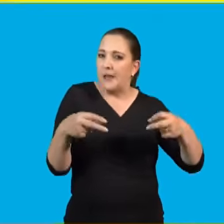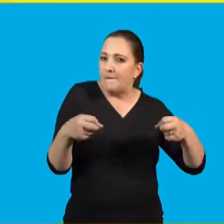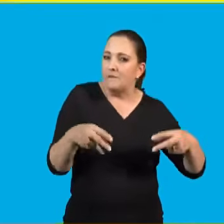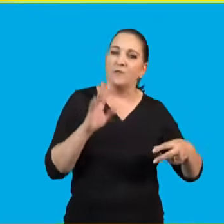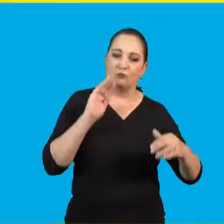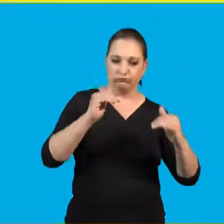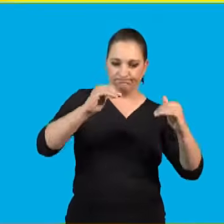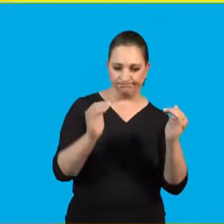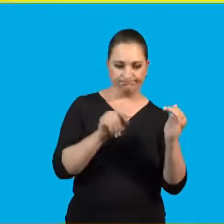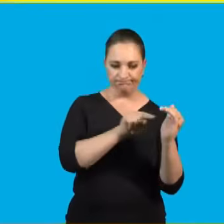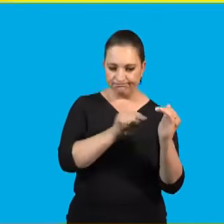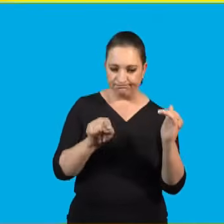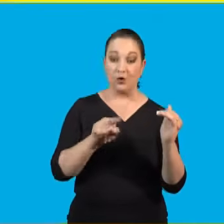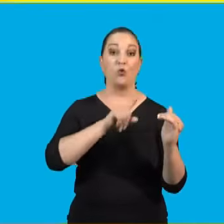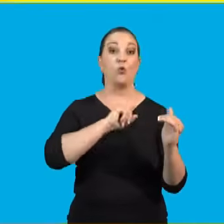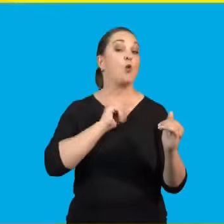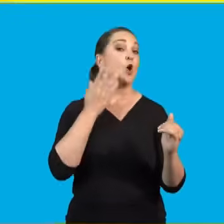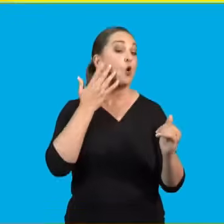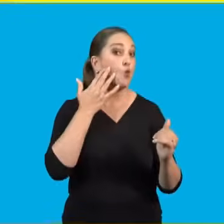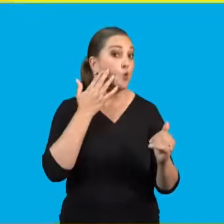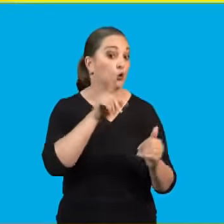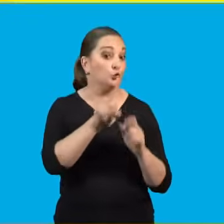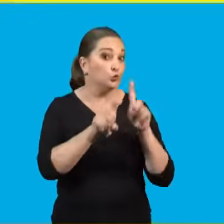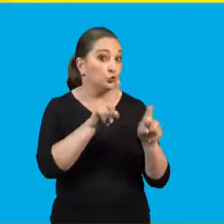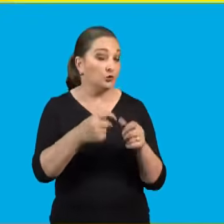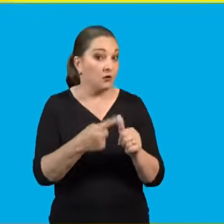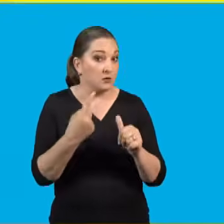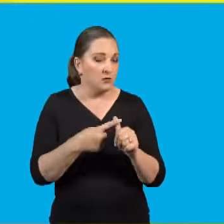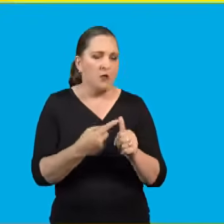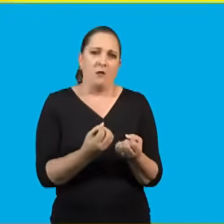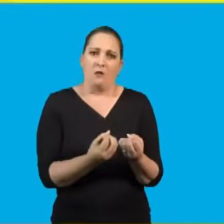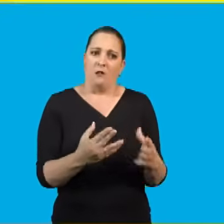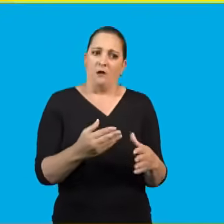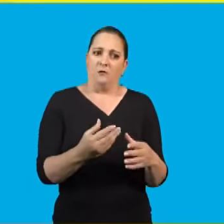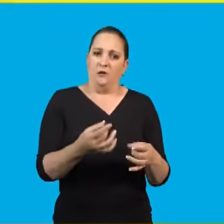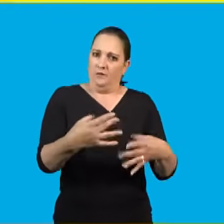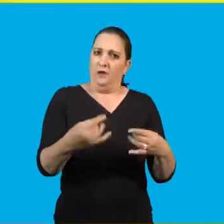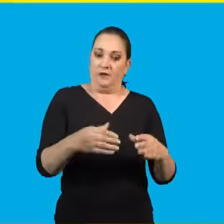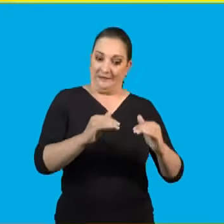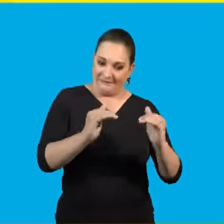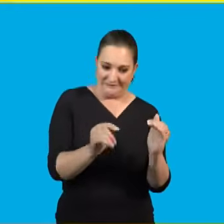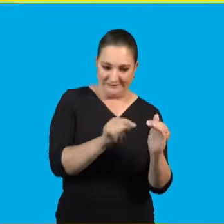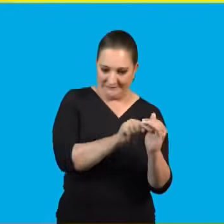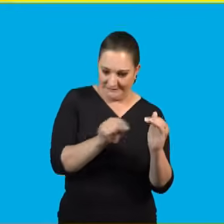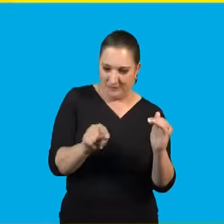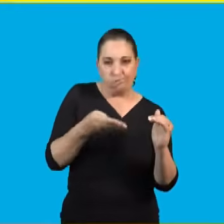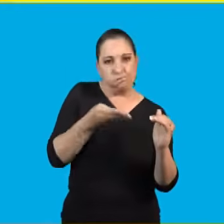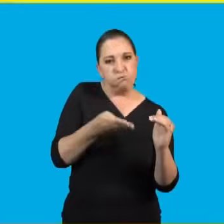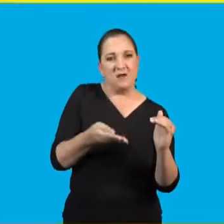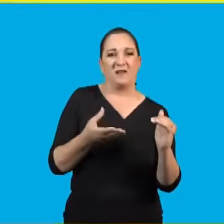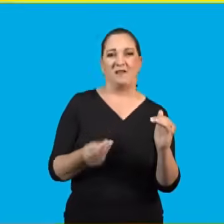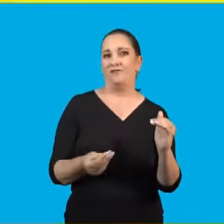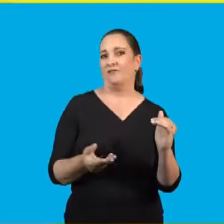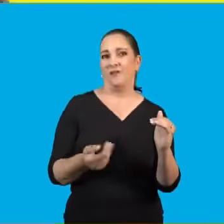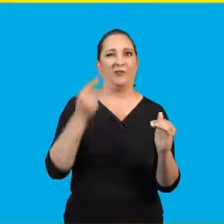you will find that when you're answering such questions, a lot of the information will be contained in the caption itself. You don't